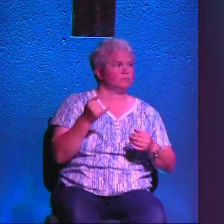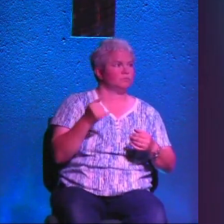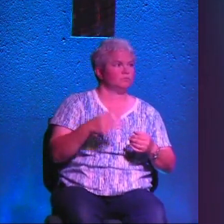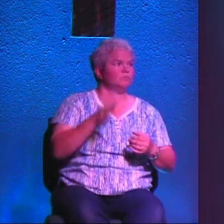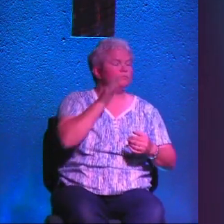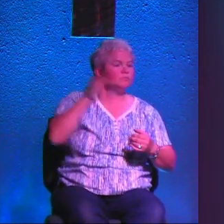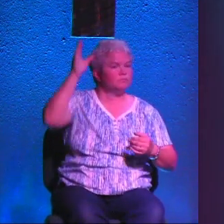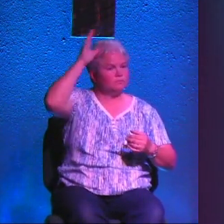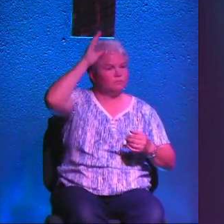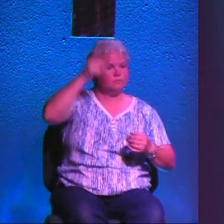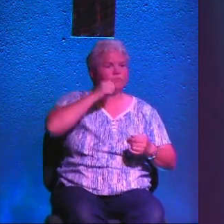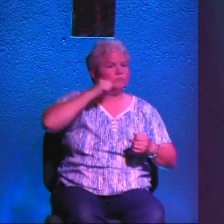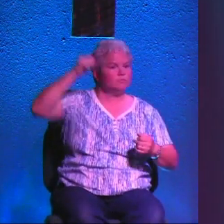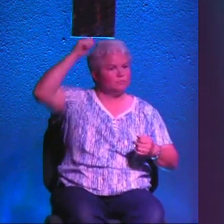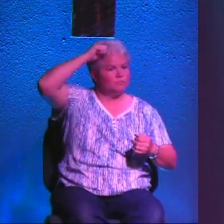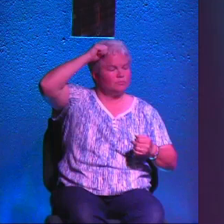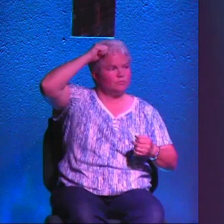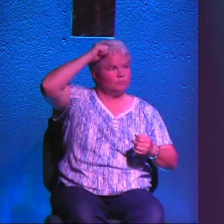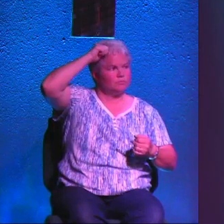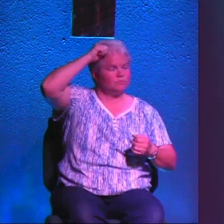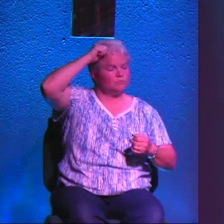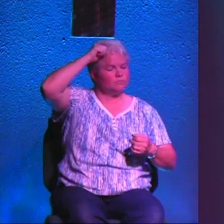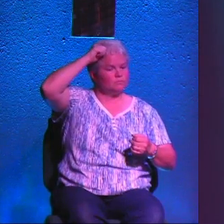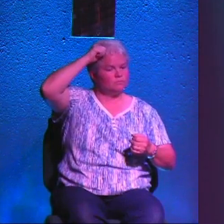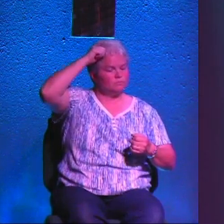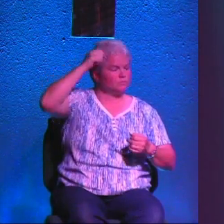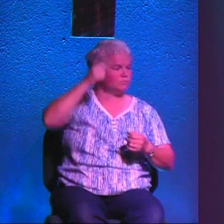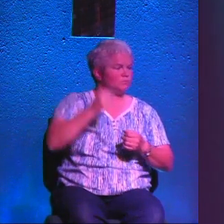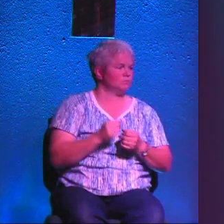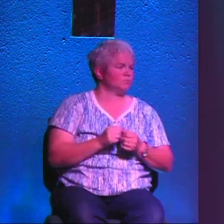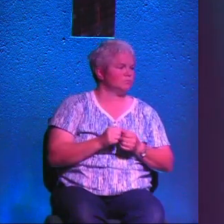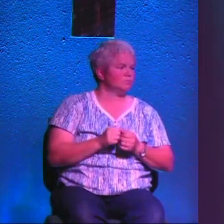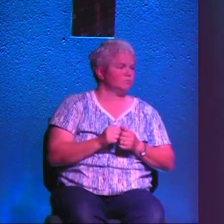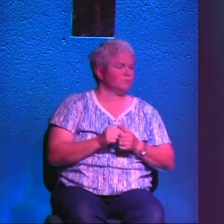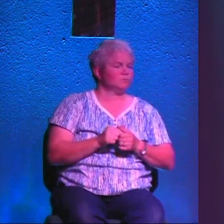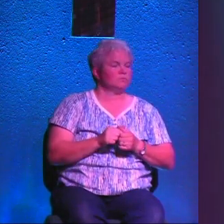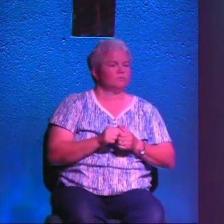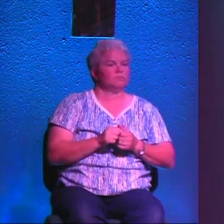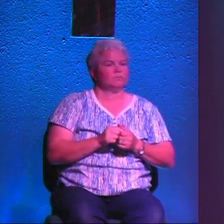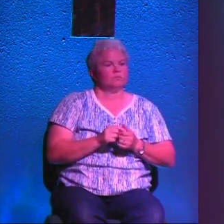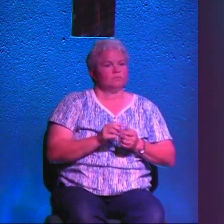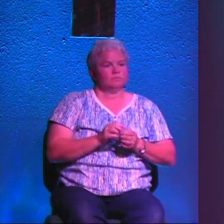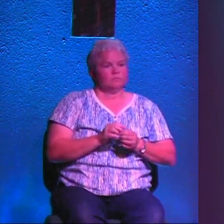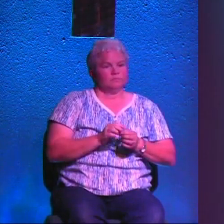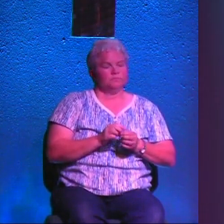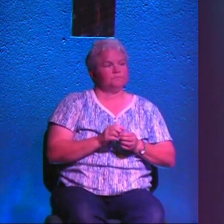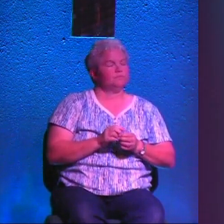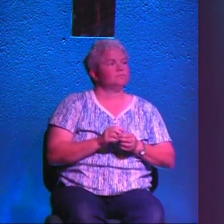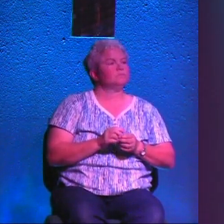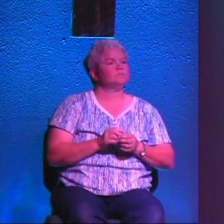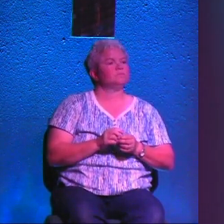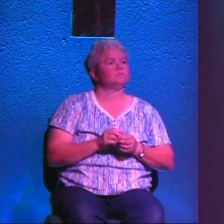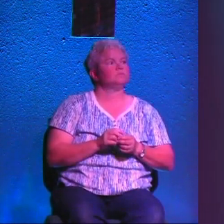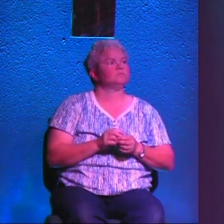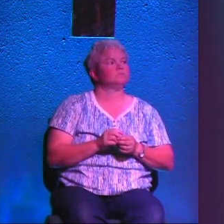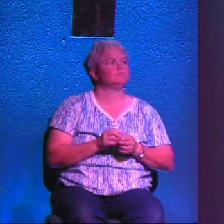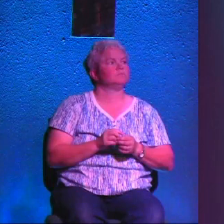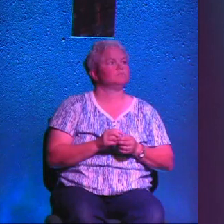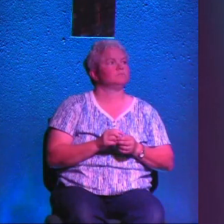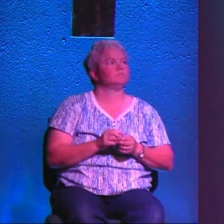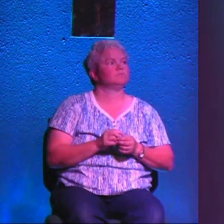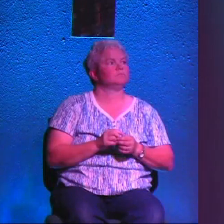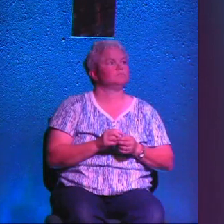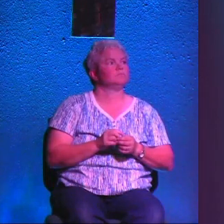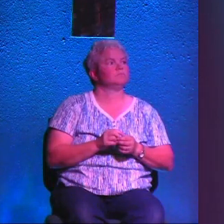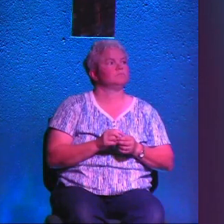the parent of teenagers, right? The parent is always the last to know. Hey, do you know what your kid did? No idea. Don't know if I want to know.